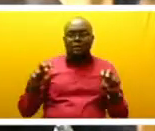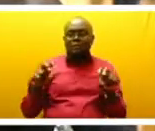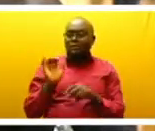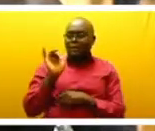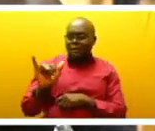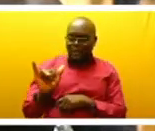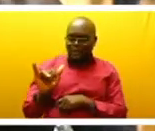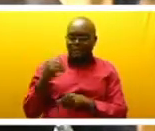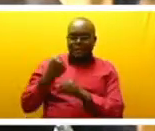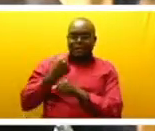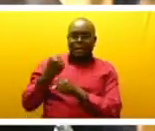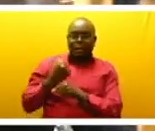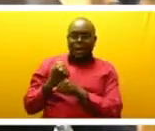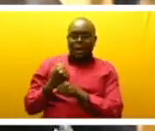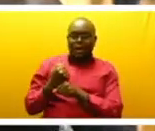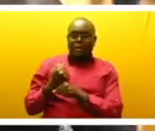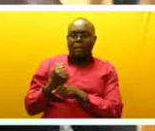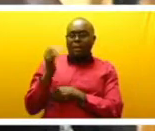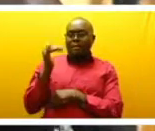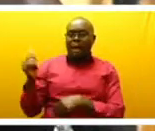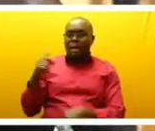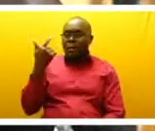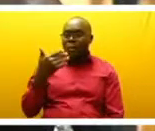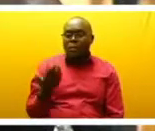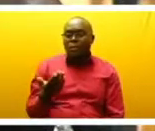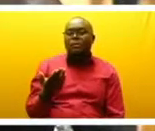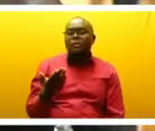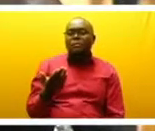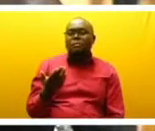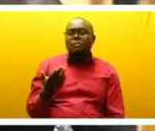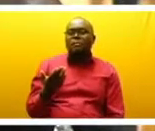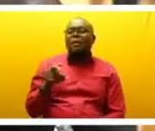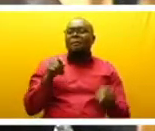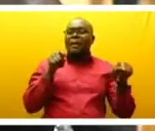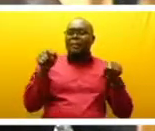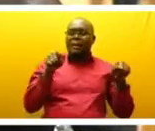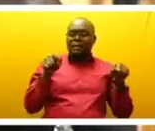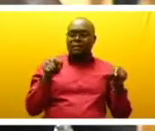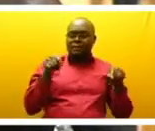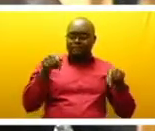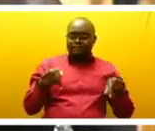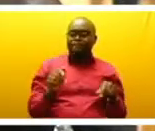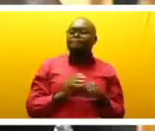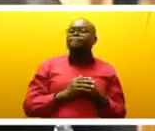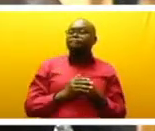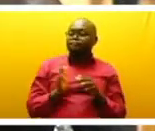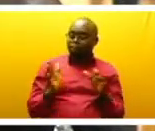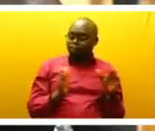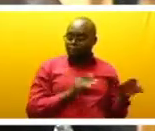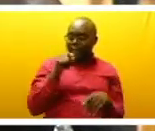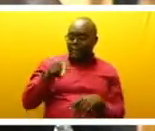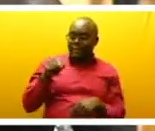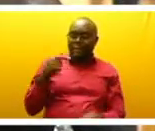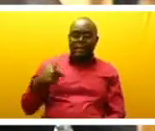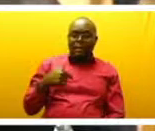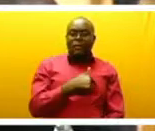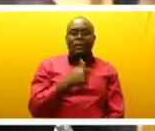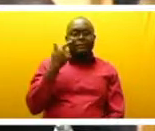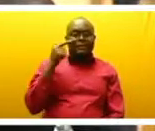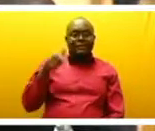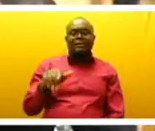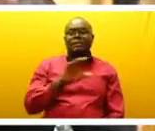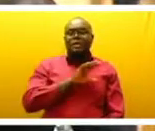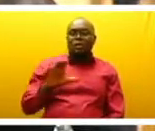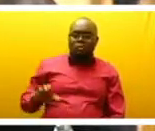is a work done by management. Here, as we have seen, this commission